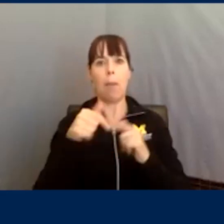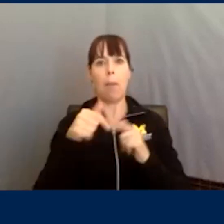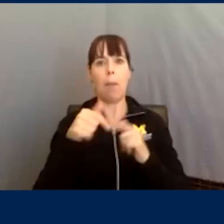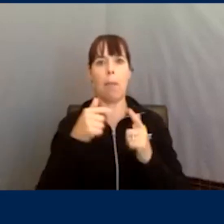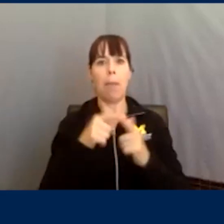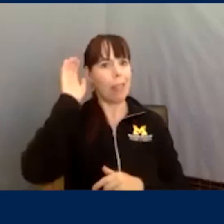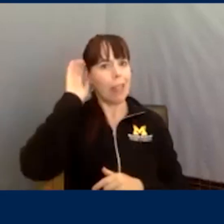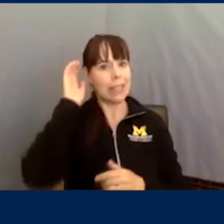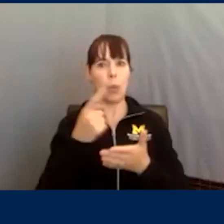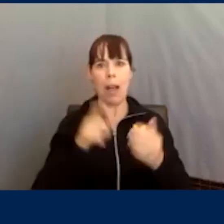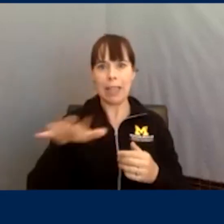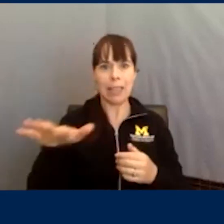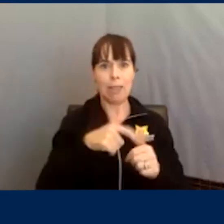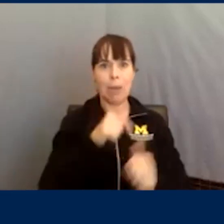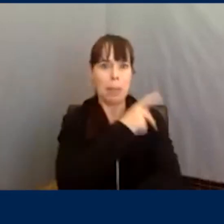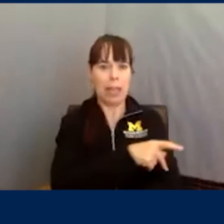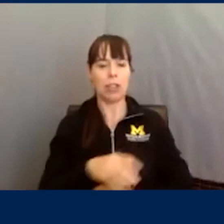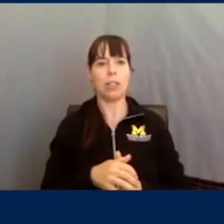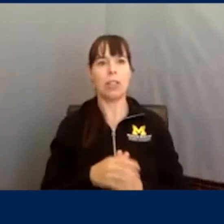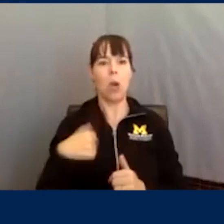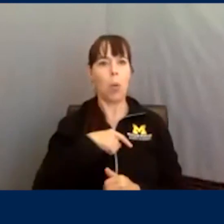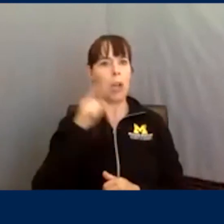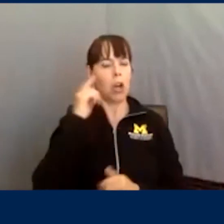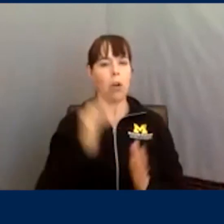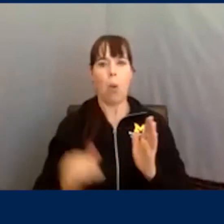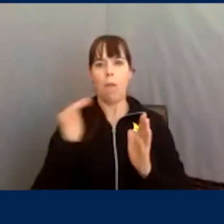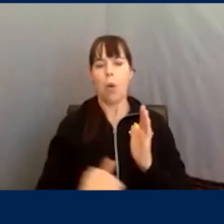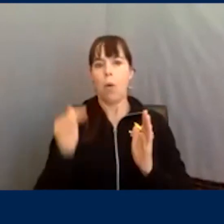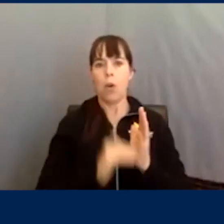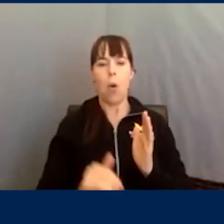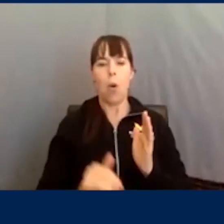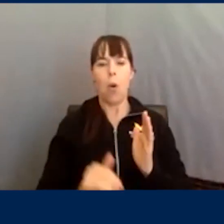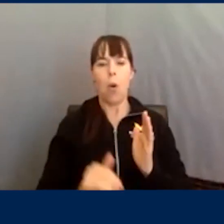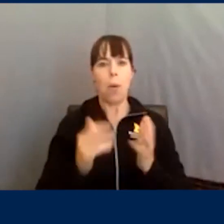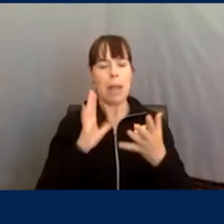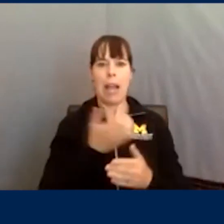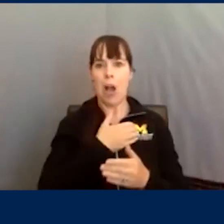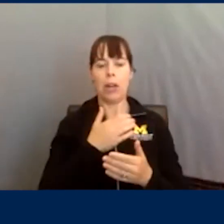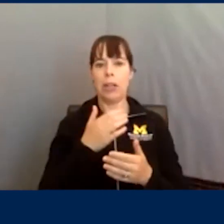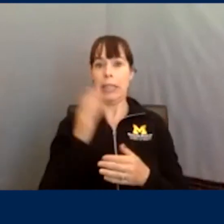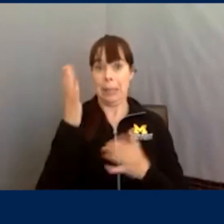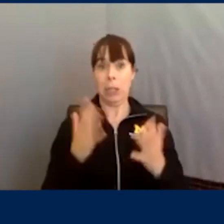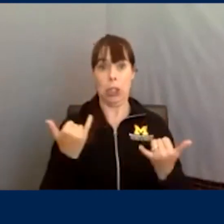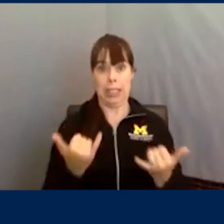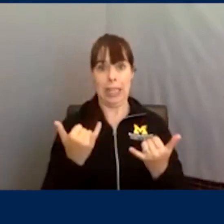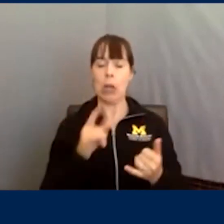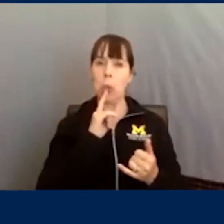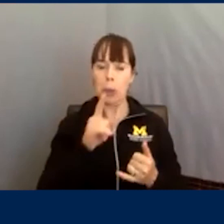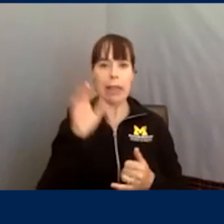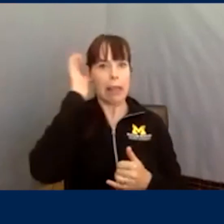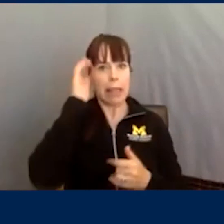to what the needs of the patients are. And we heard over and over and over again from many of our fine speakers today that really listening to